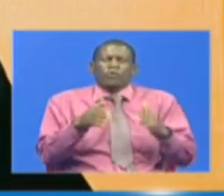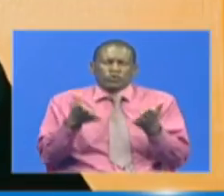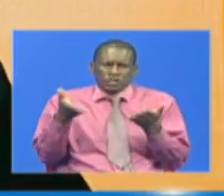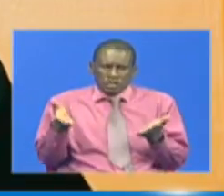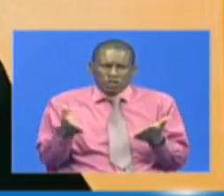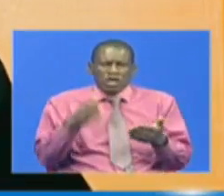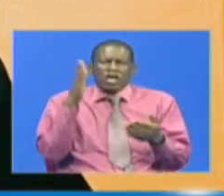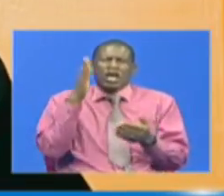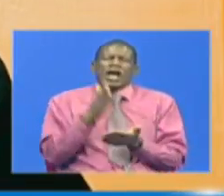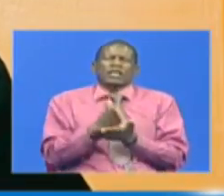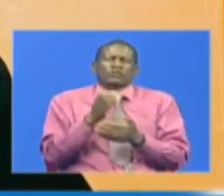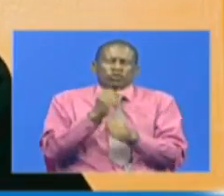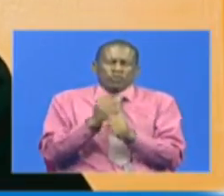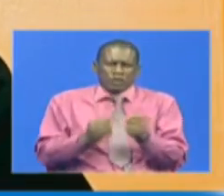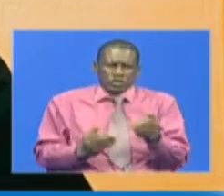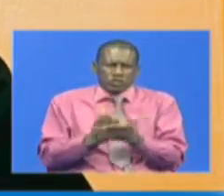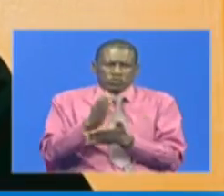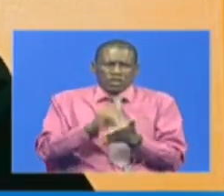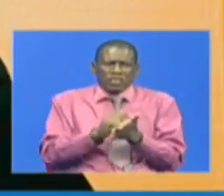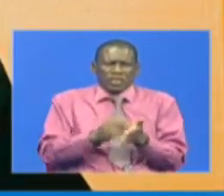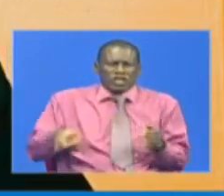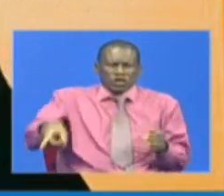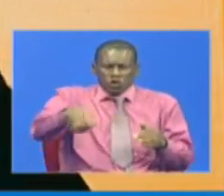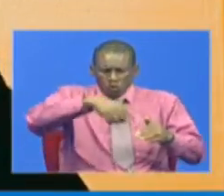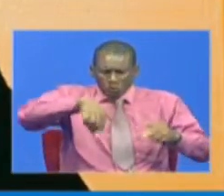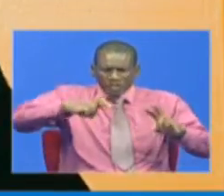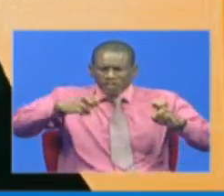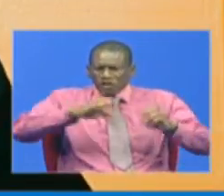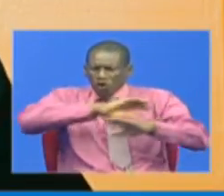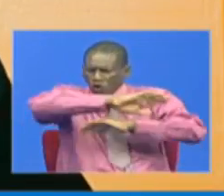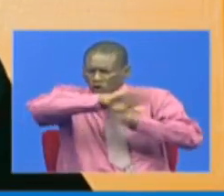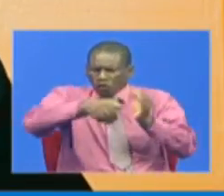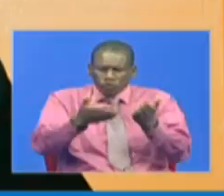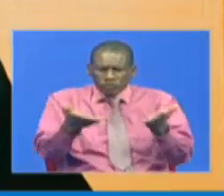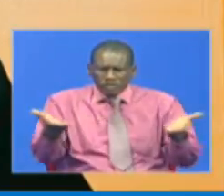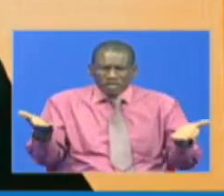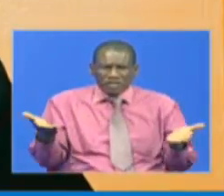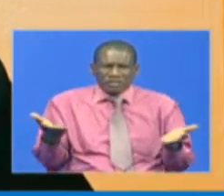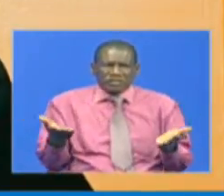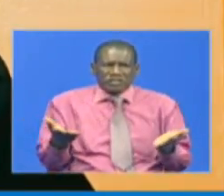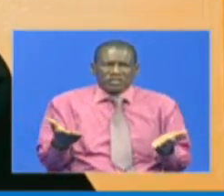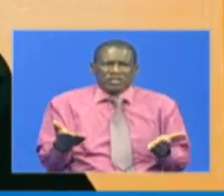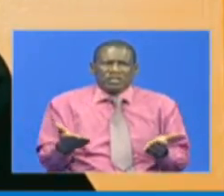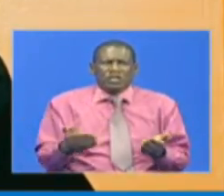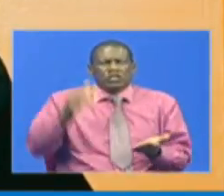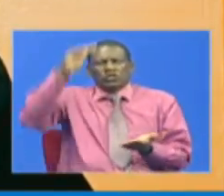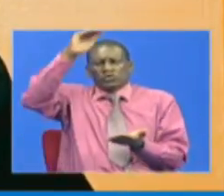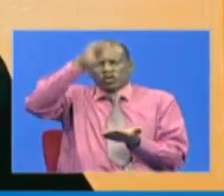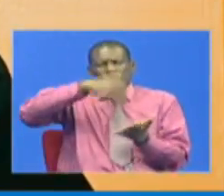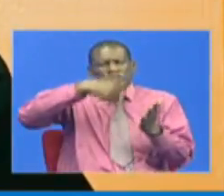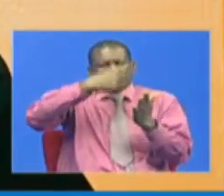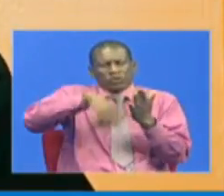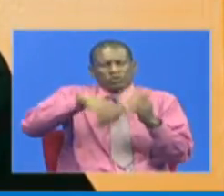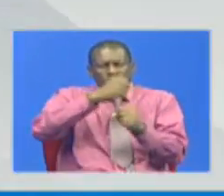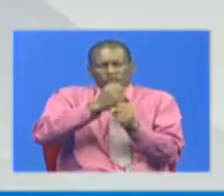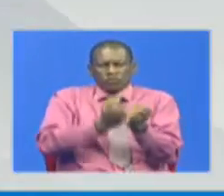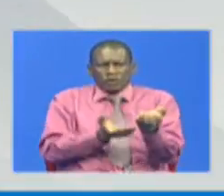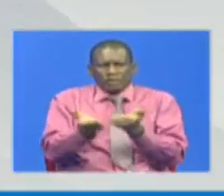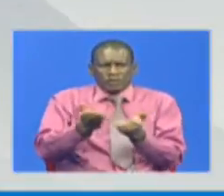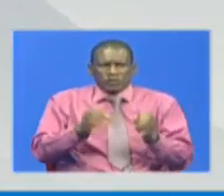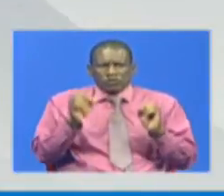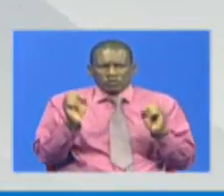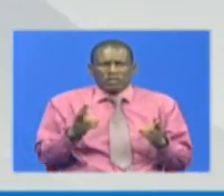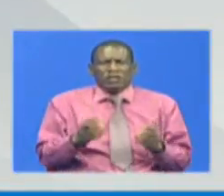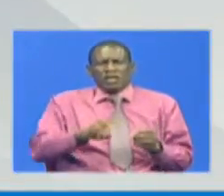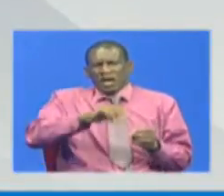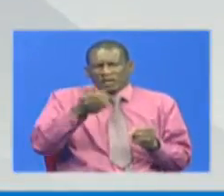actually ensure that we look at all those elements to reduce the cost of doing business. Right. The other